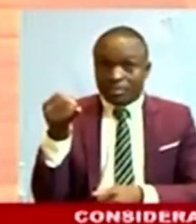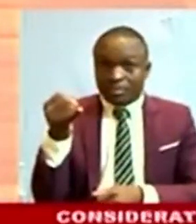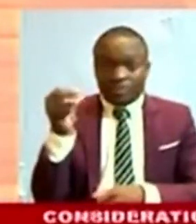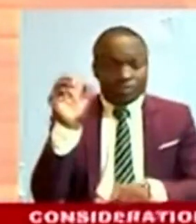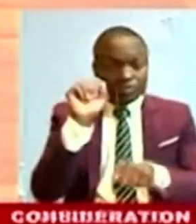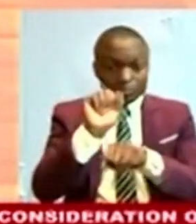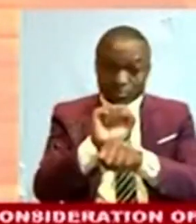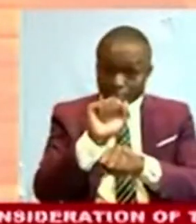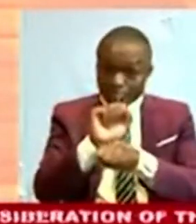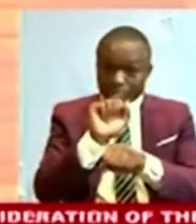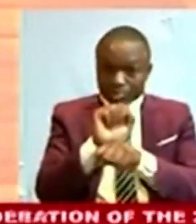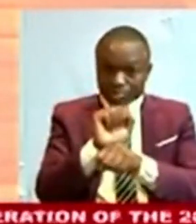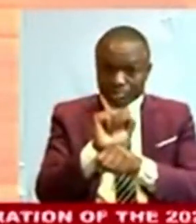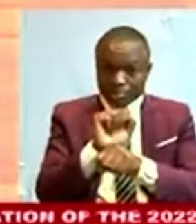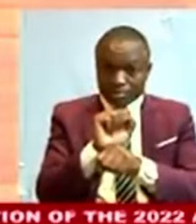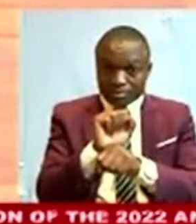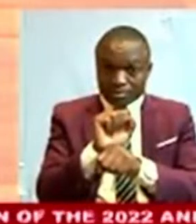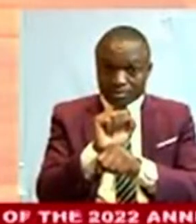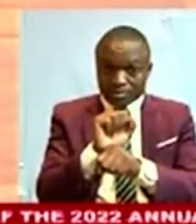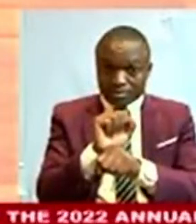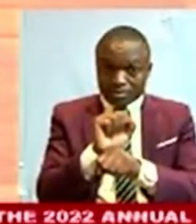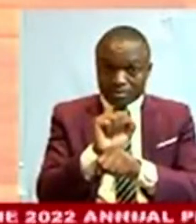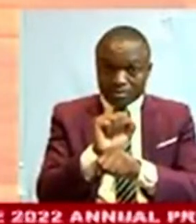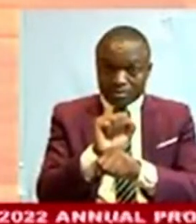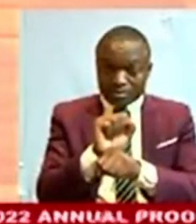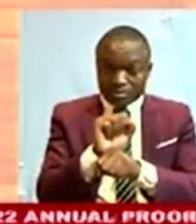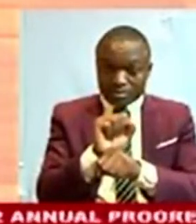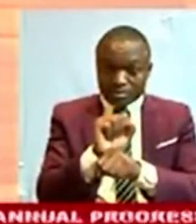functional, essential